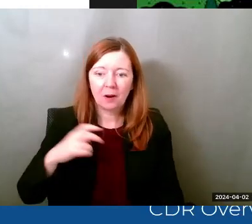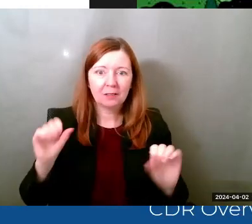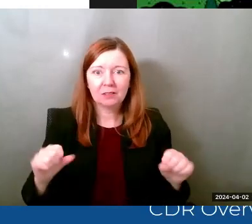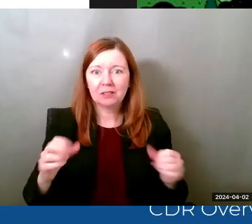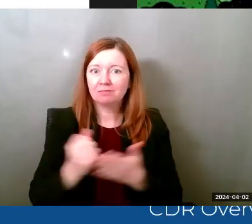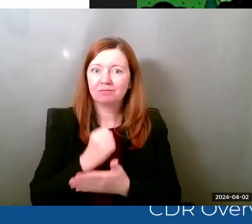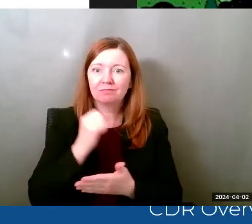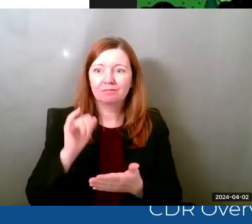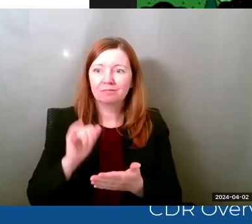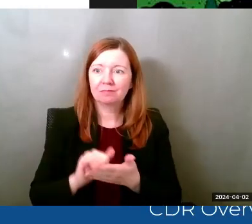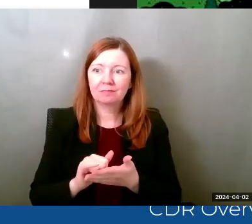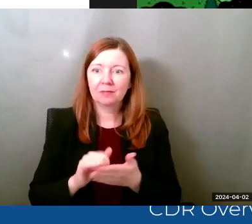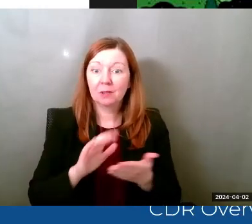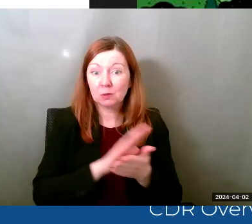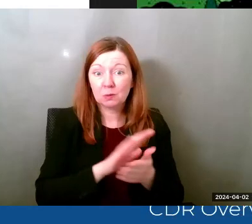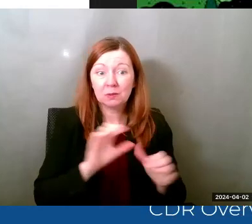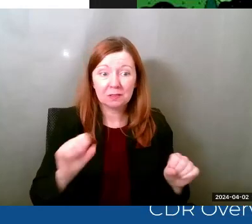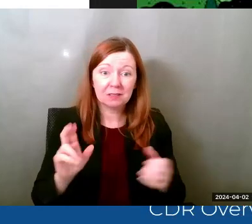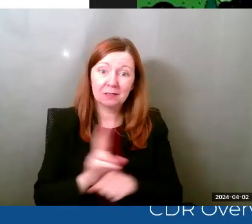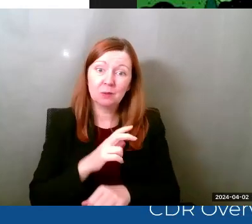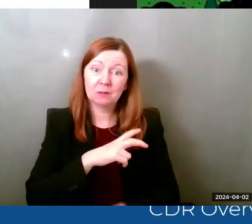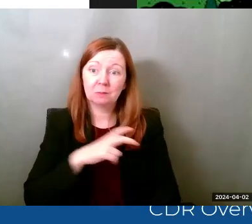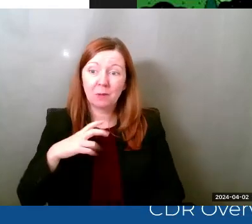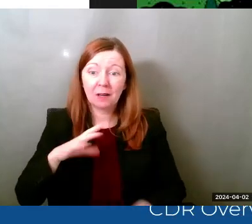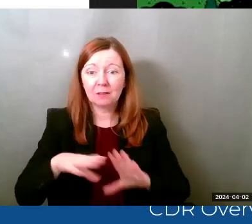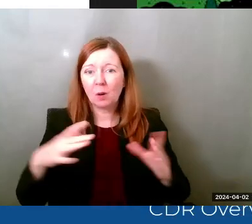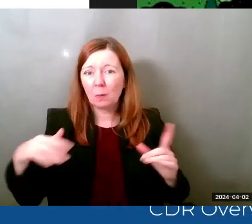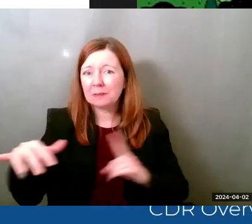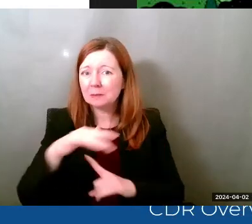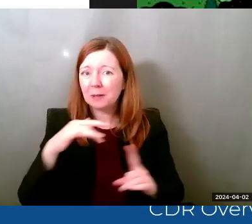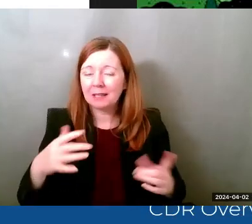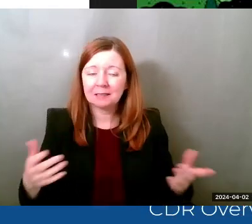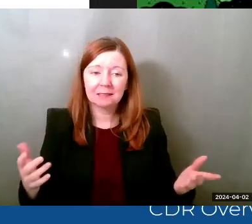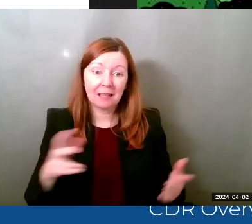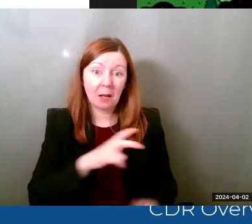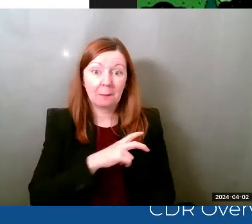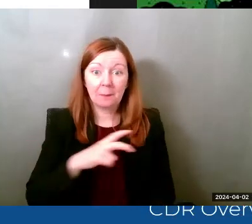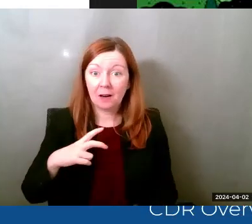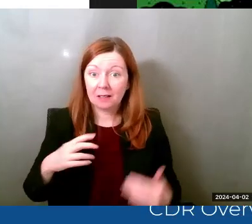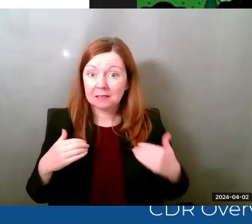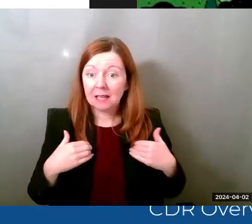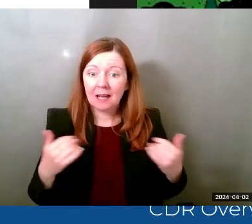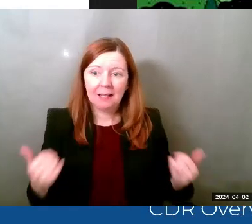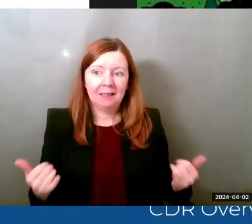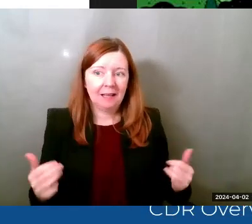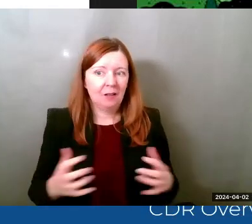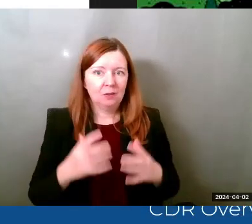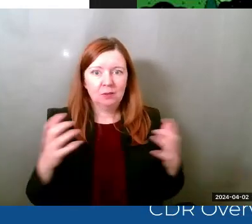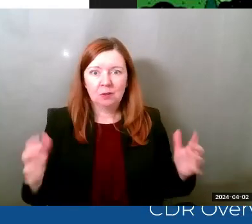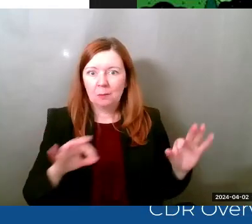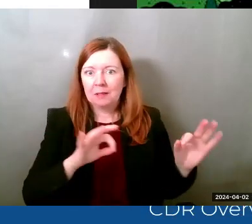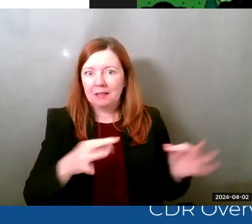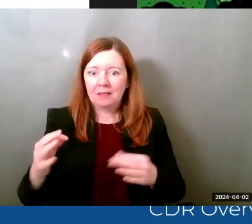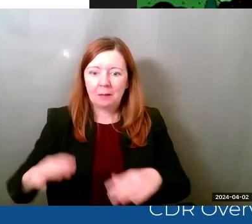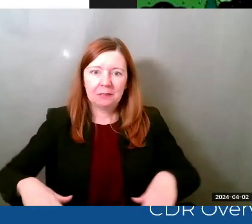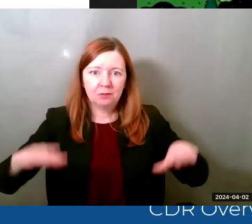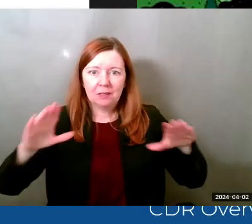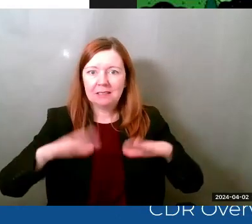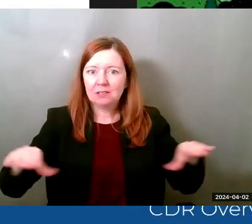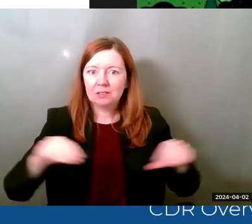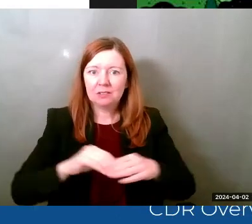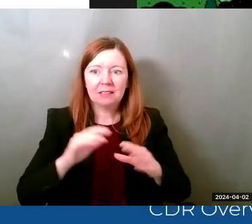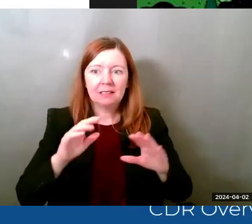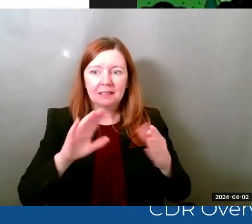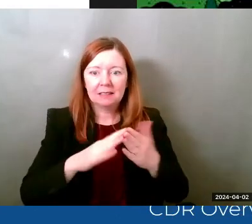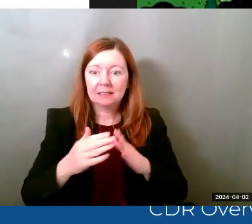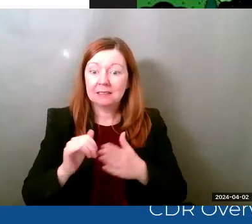themselves of that, the schools could avail themselves of that open space that the parks had. And now there's so many families raising children in the city